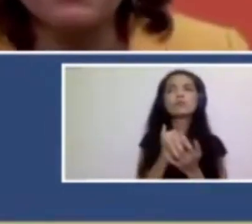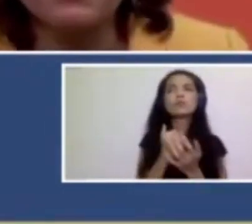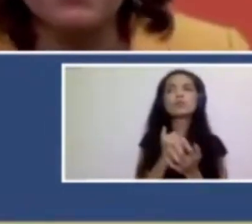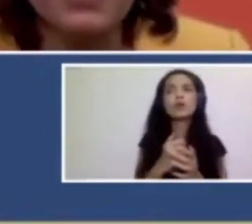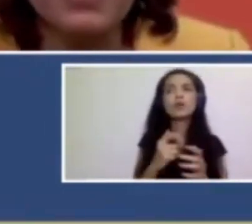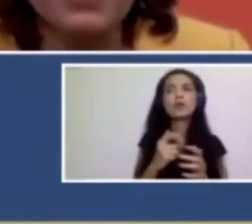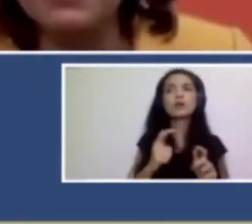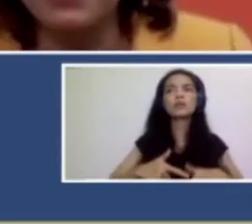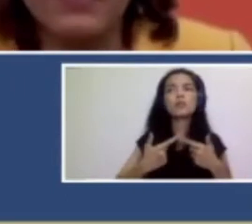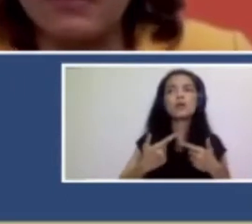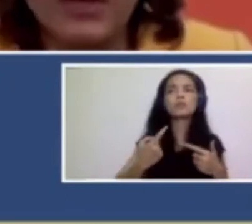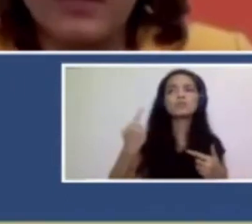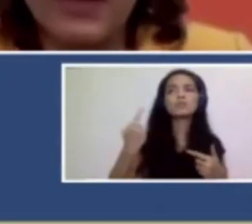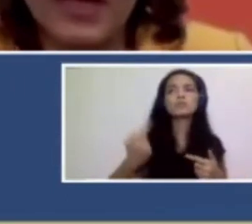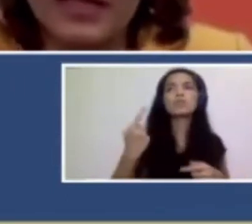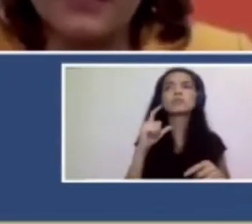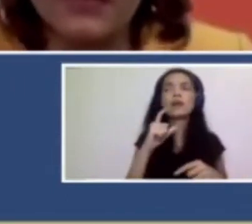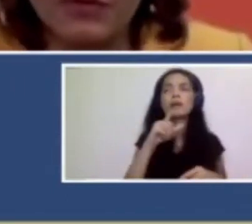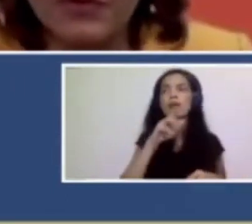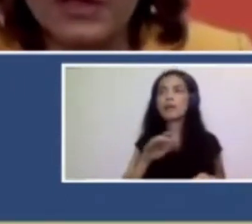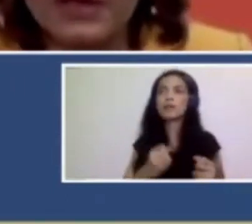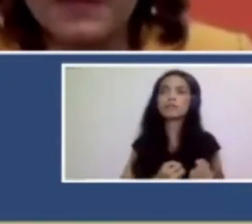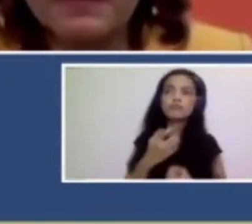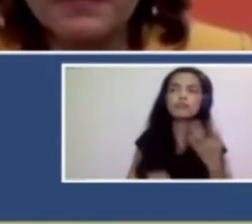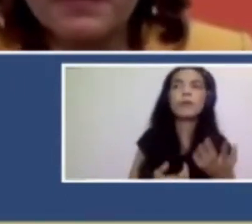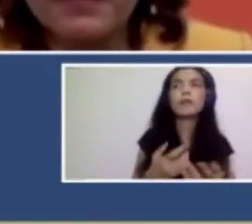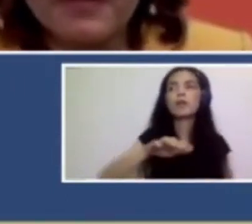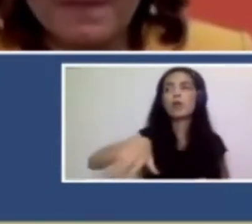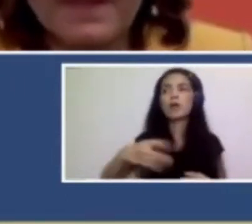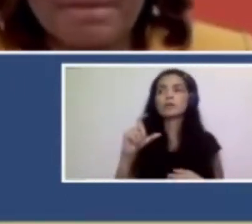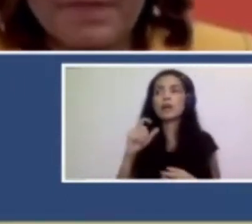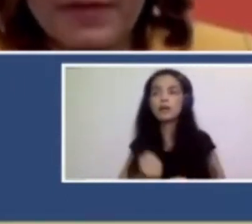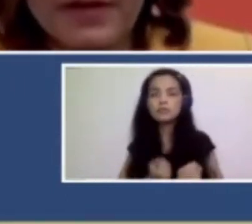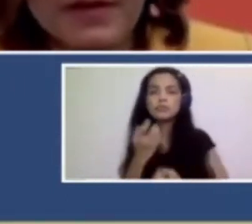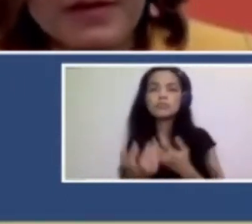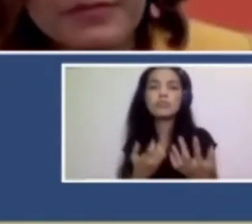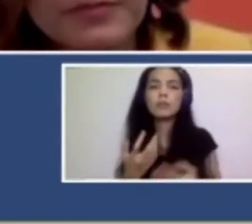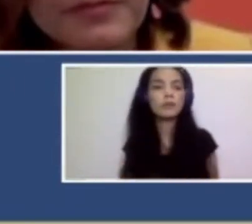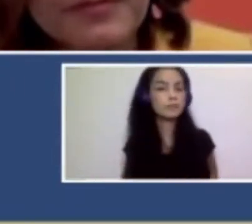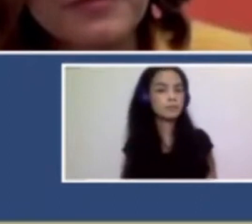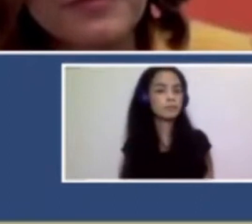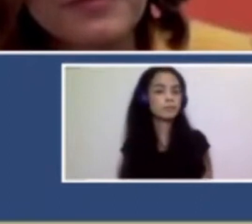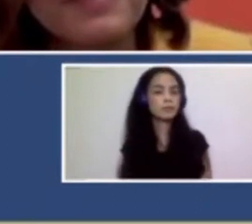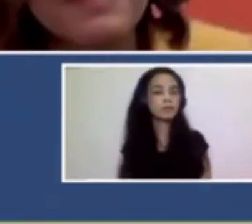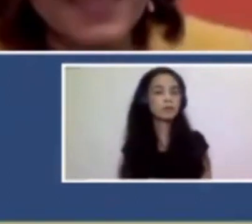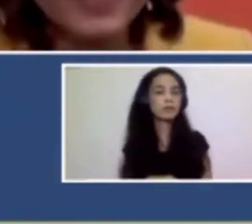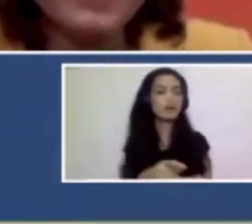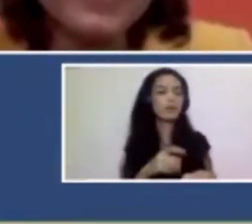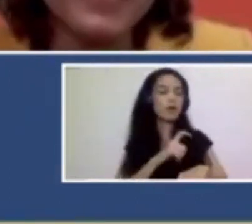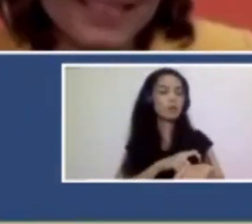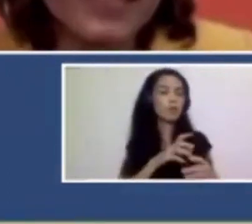express themselves and whatever I needed for the project. So longer or shorter, as long as you can empathize with